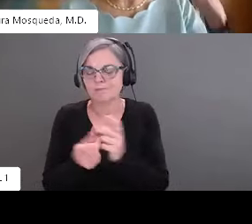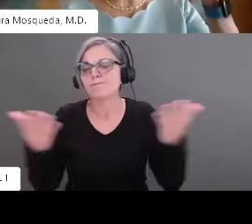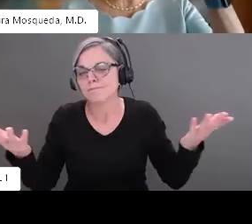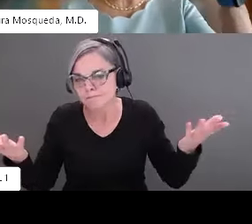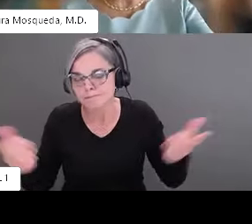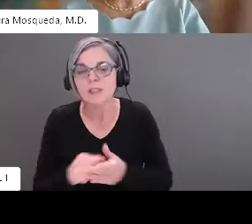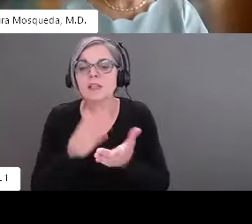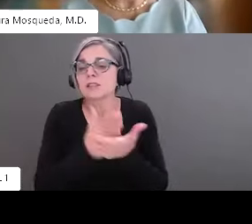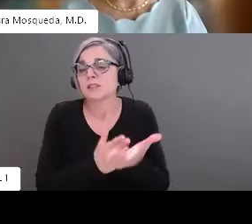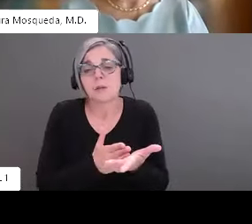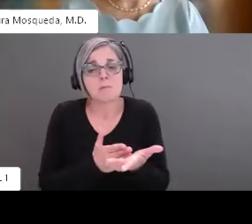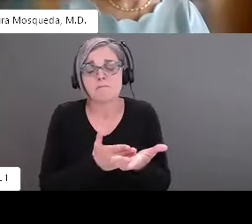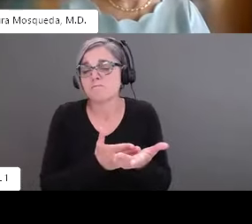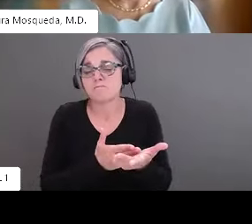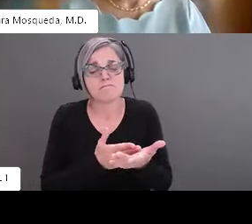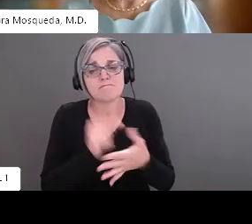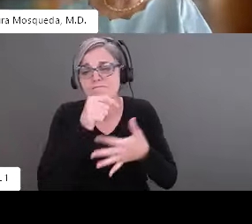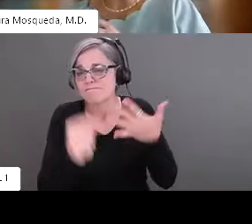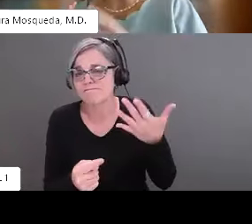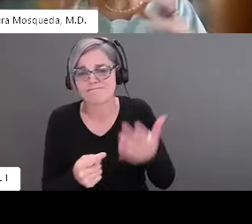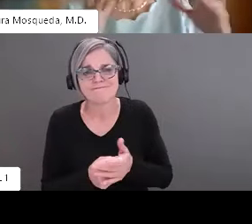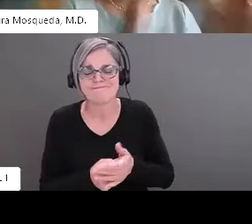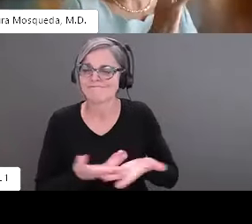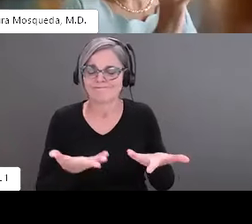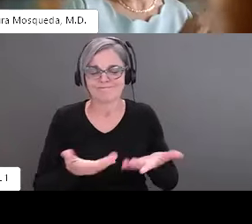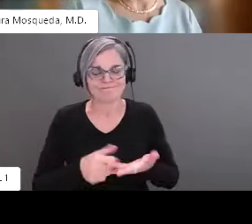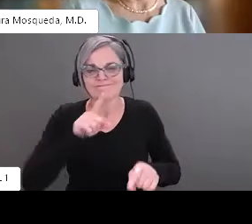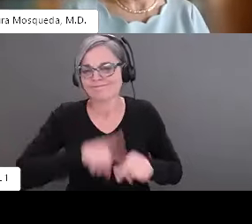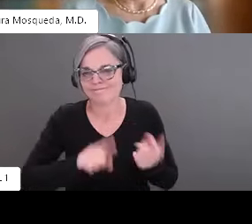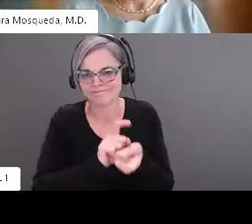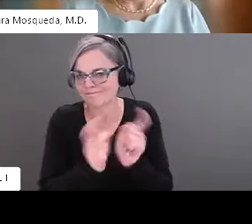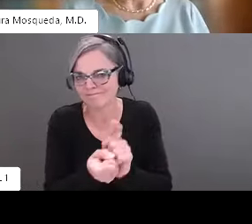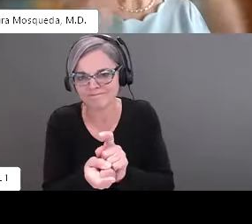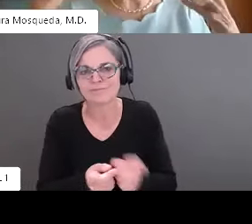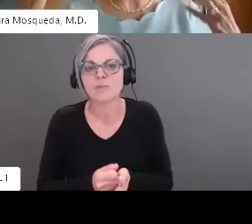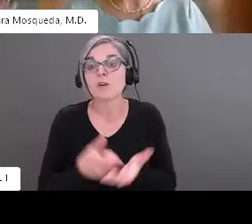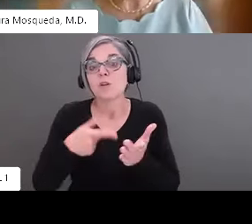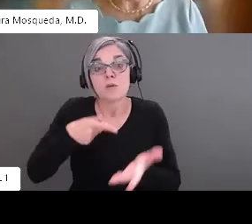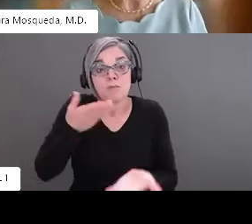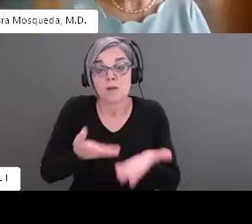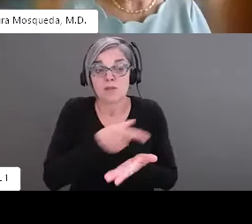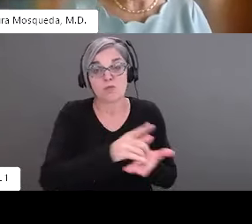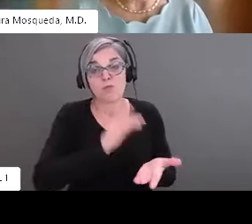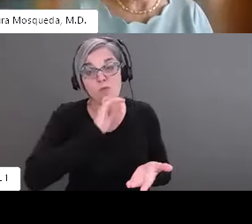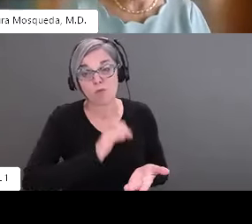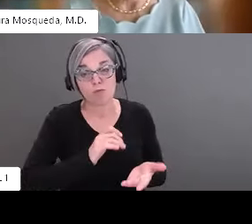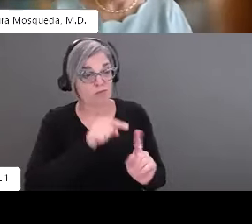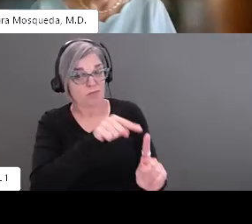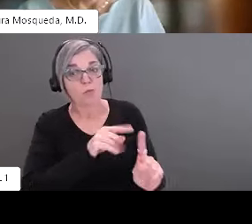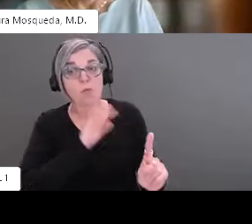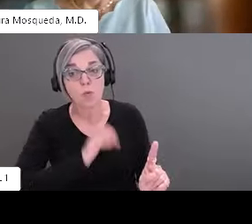If one of the issues for the older adult is that they have a history of past trauma, I can't change that past